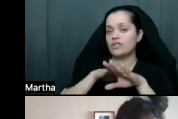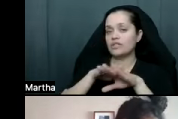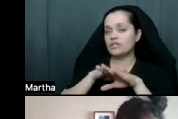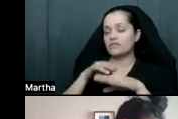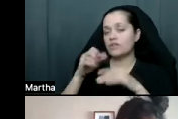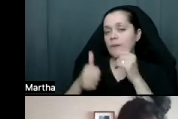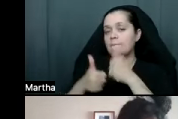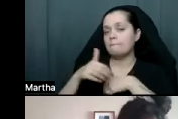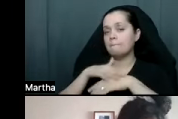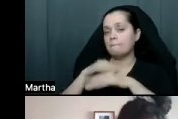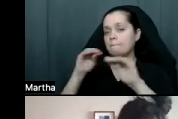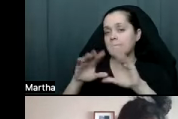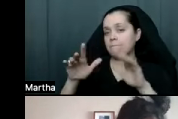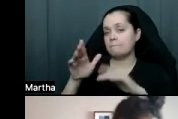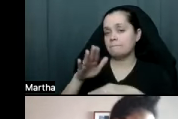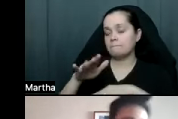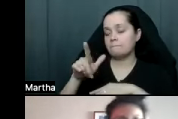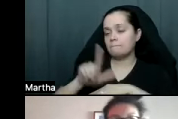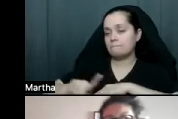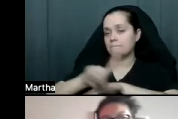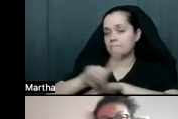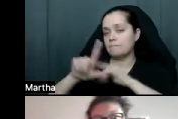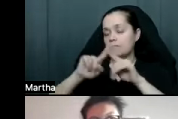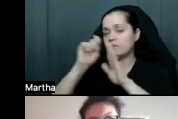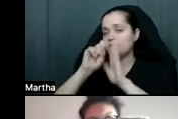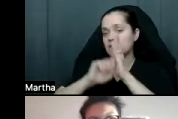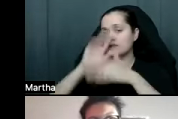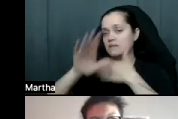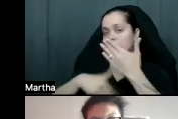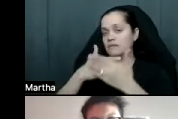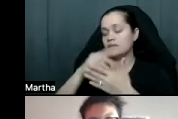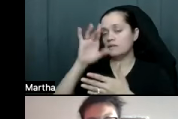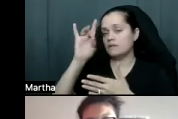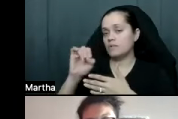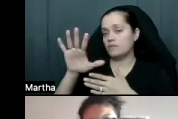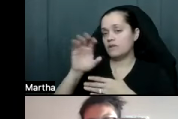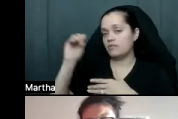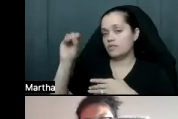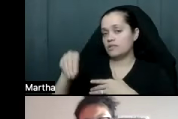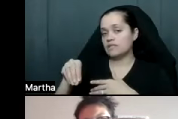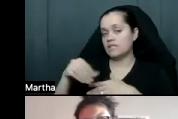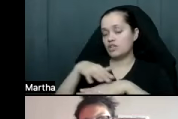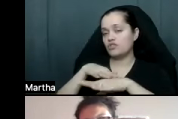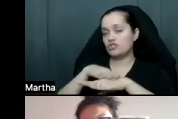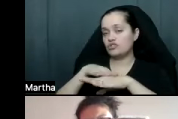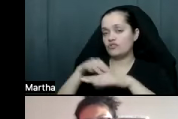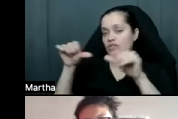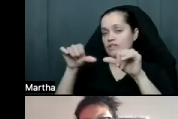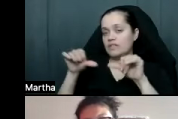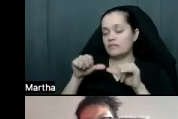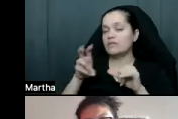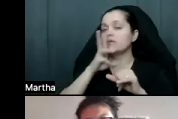the surface clearly is land, but for the state as a whole, 8.5% of the surface area is